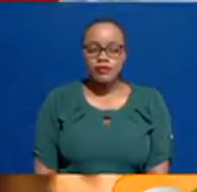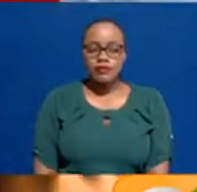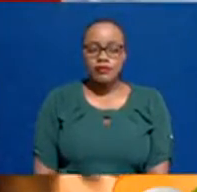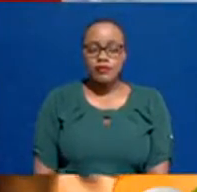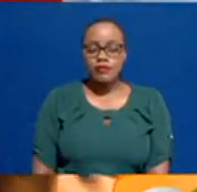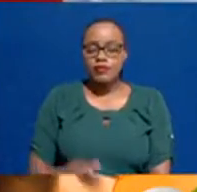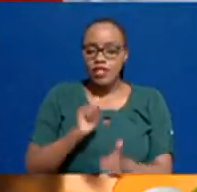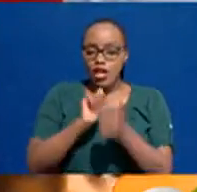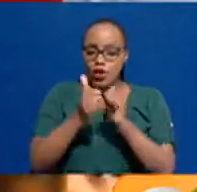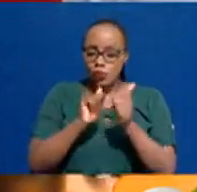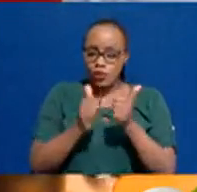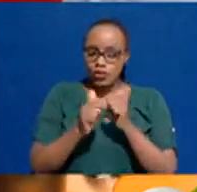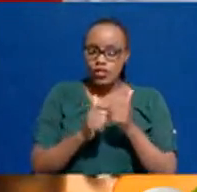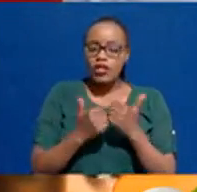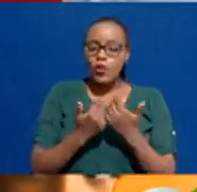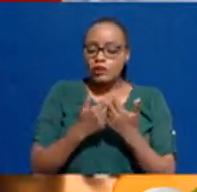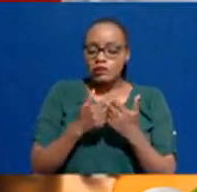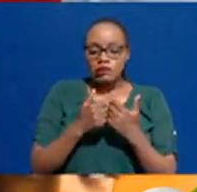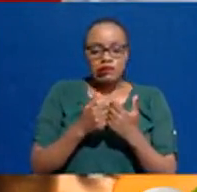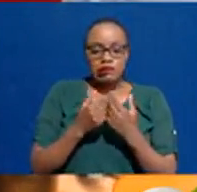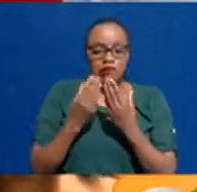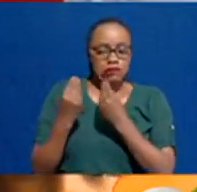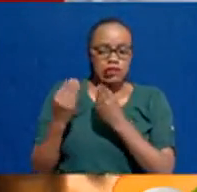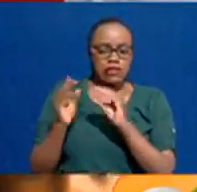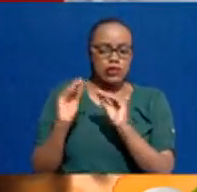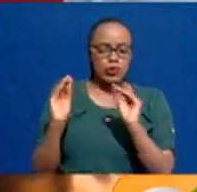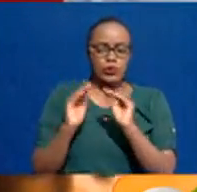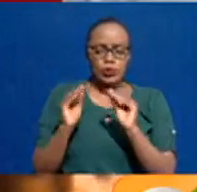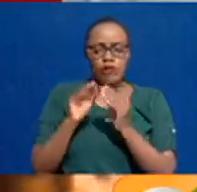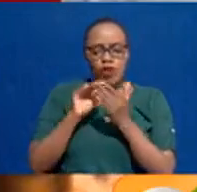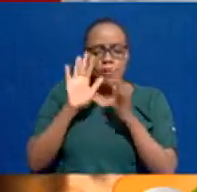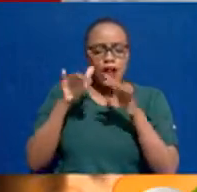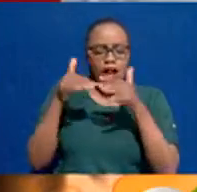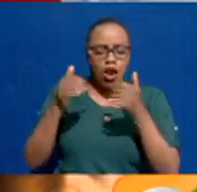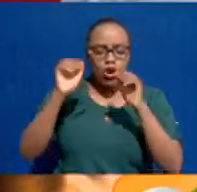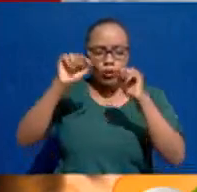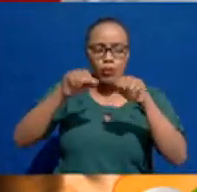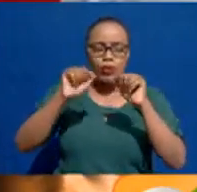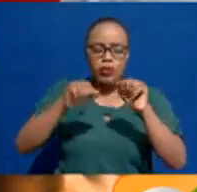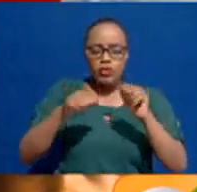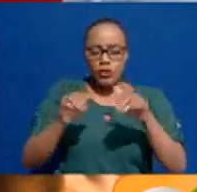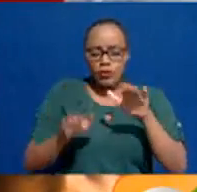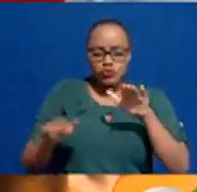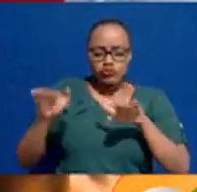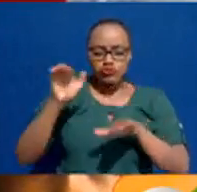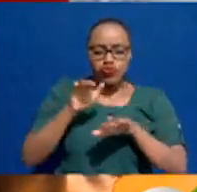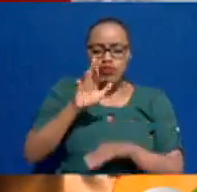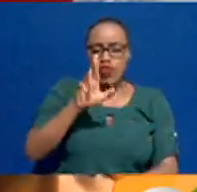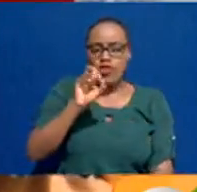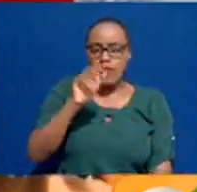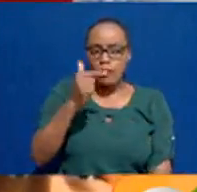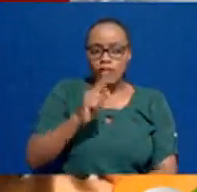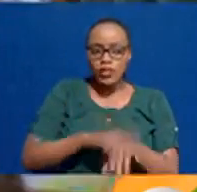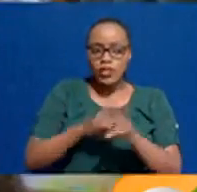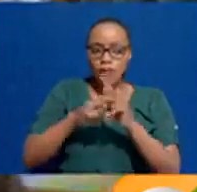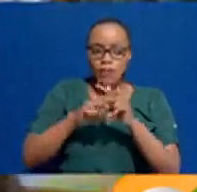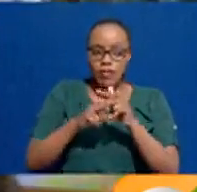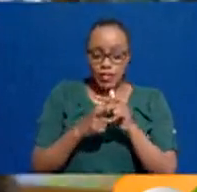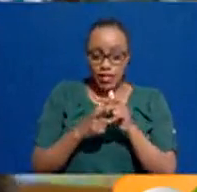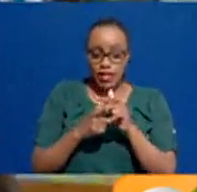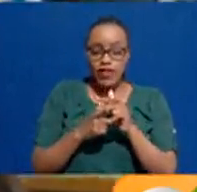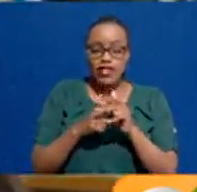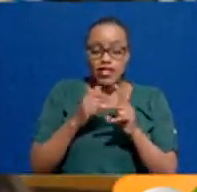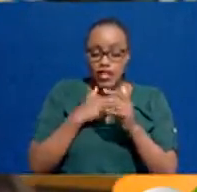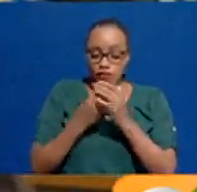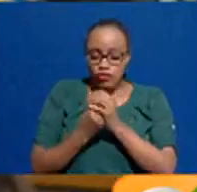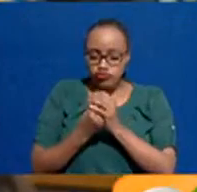The competition was very tricky on mostly on how to place this robot when it's starting. And he has